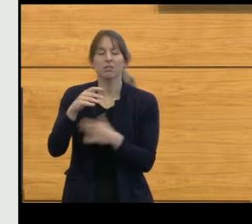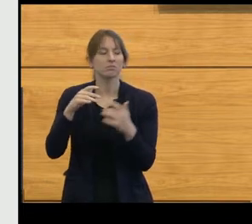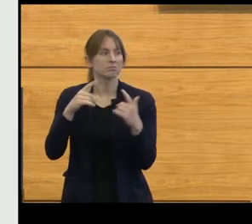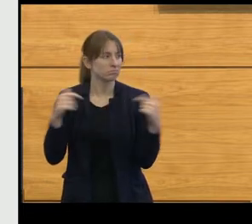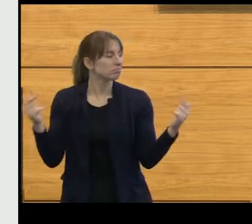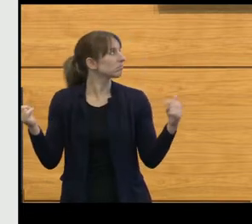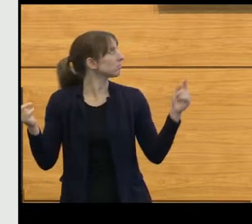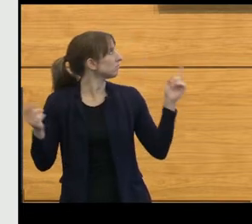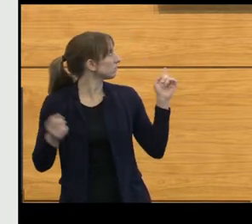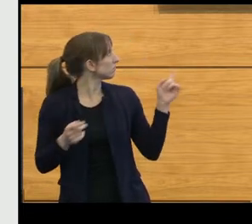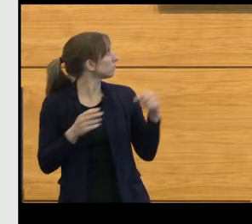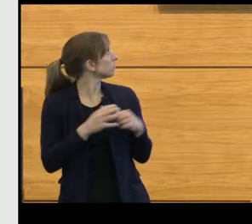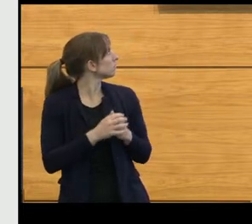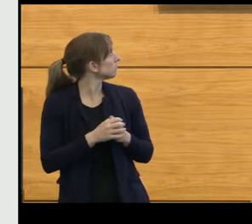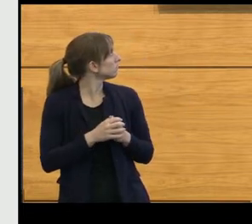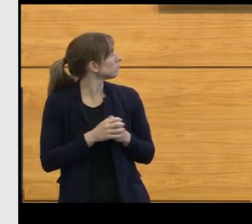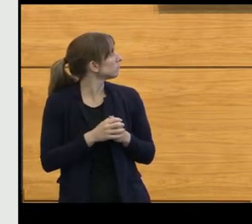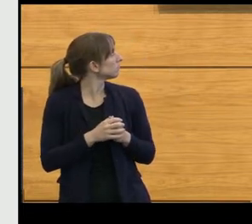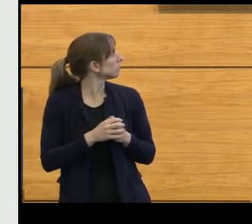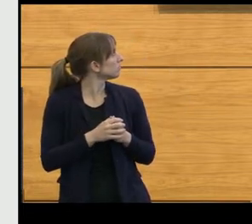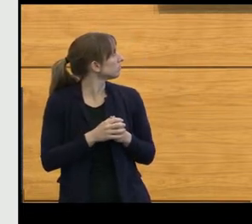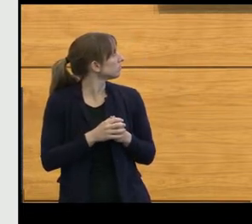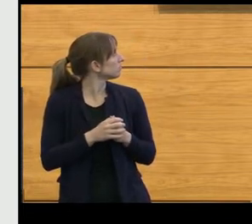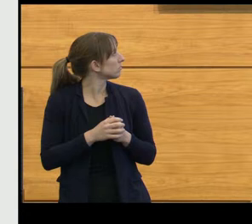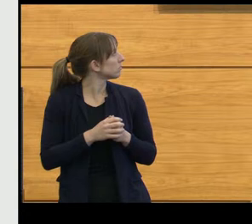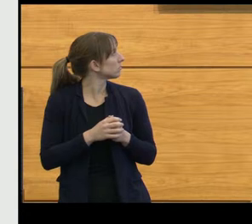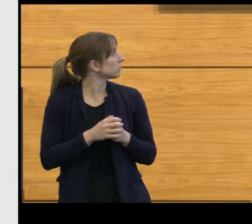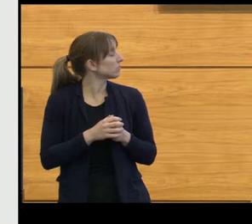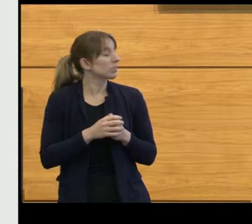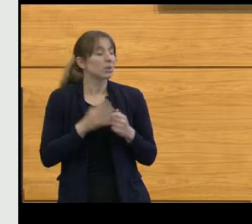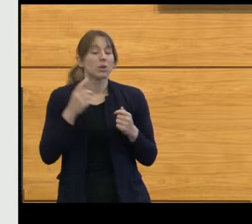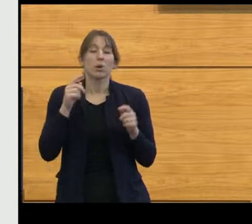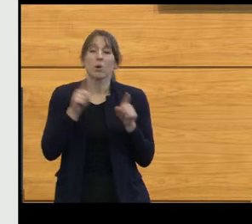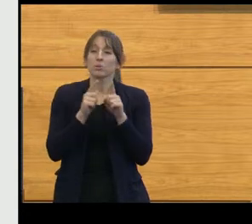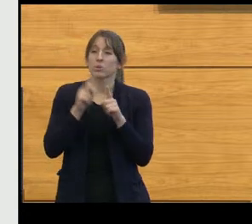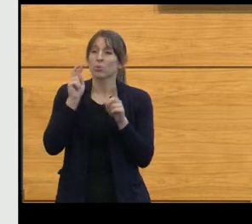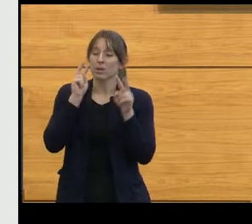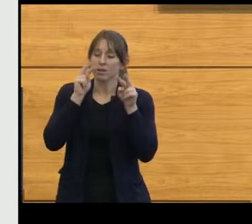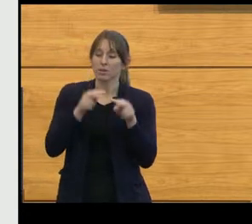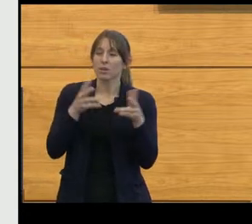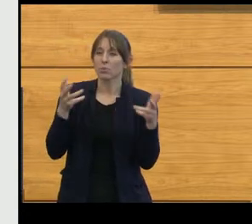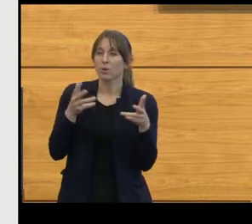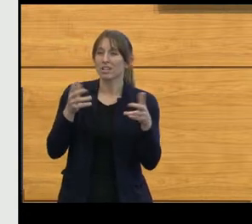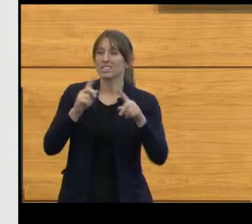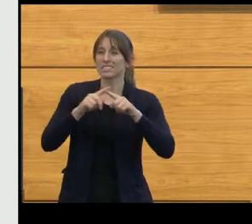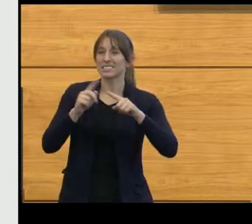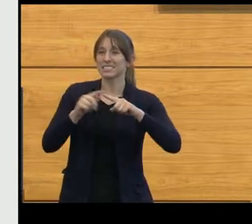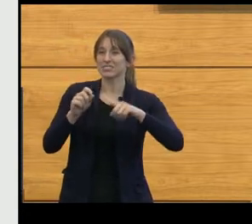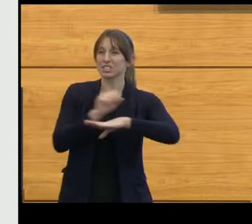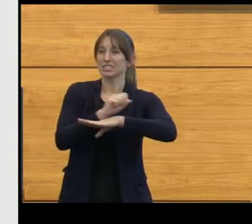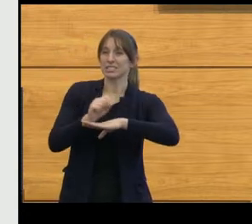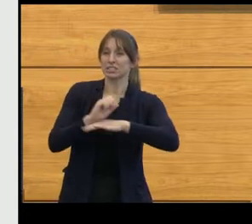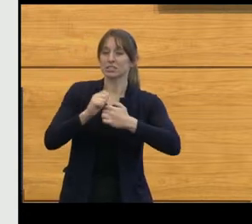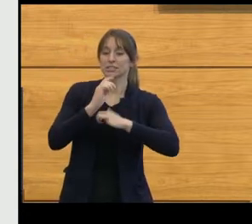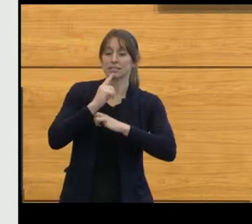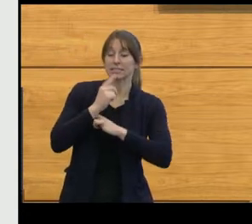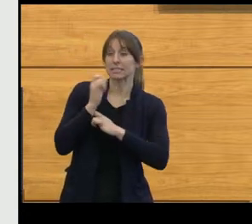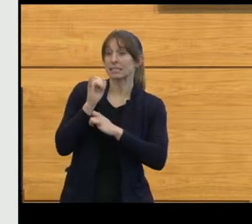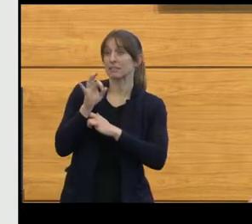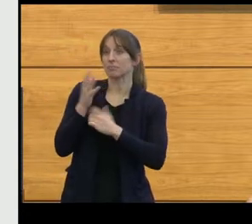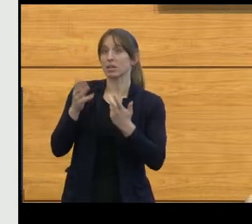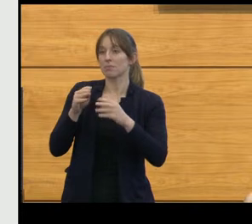an important aspect of outcome, looking at staging, whether there was evidence of spread of the tumor in